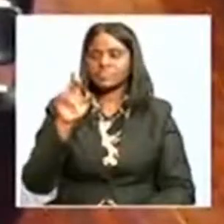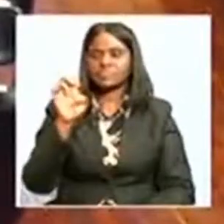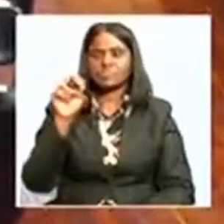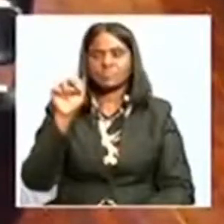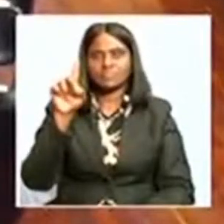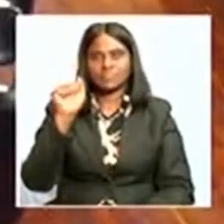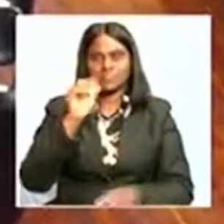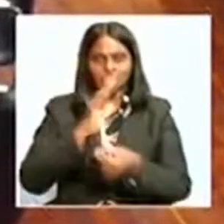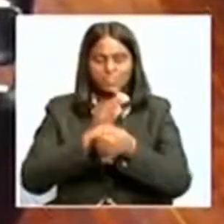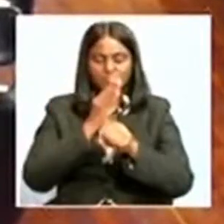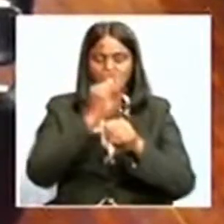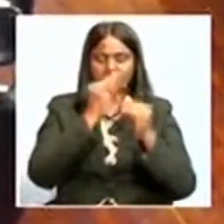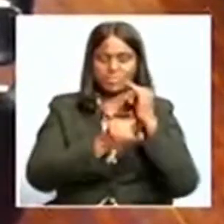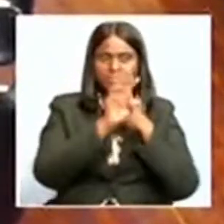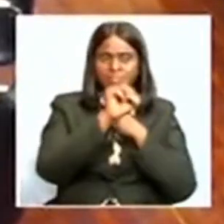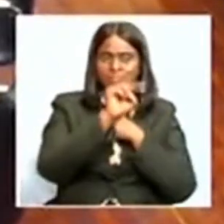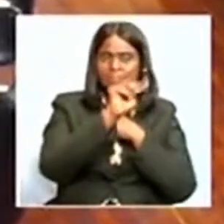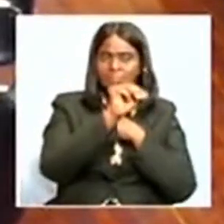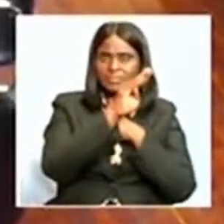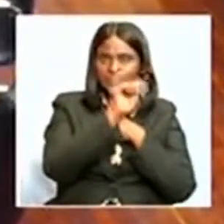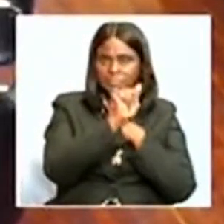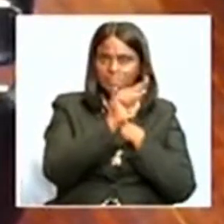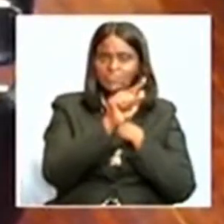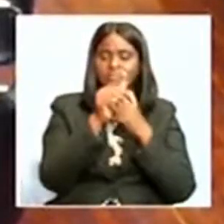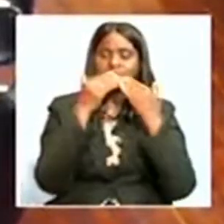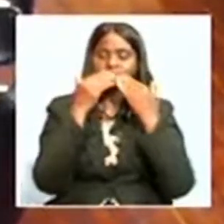Mumba. Thank you very much.